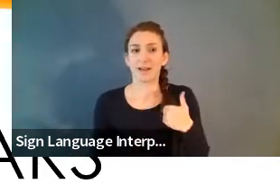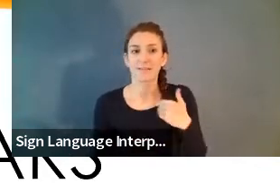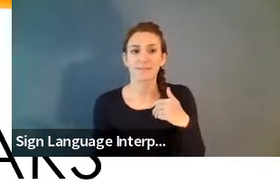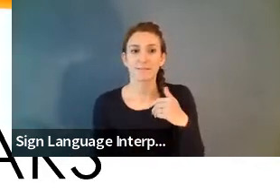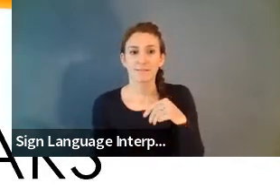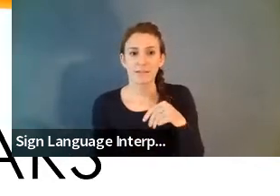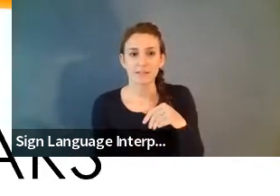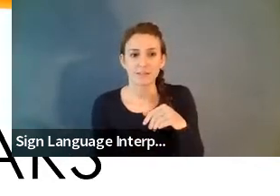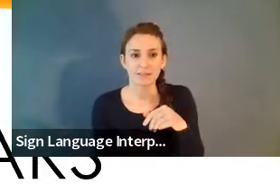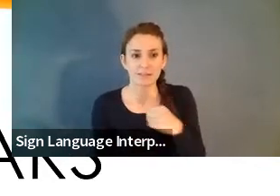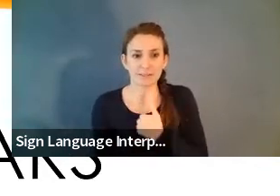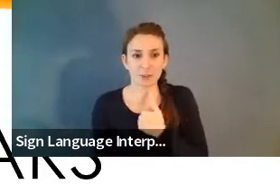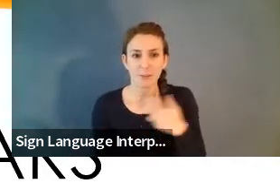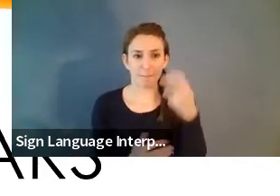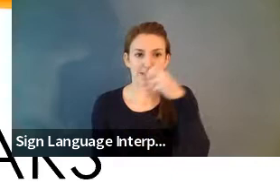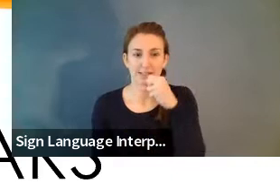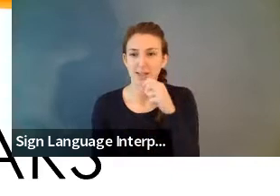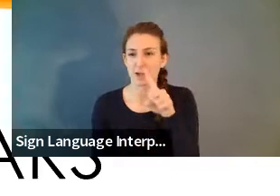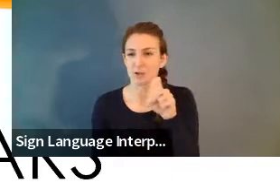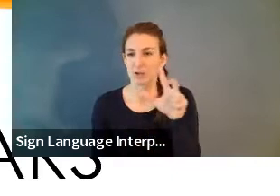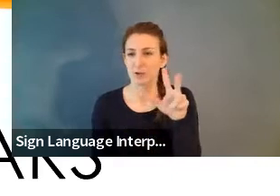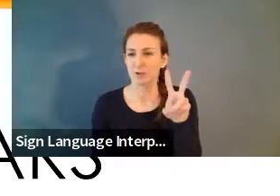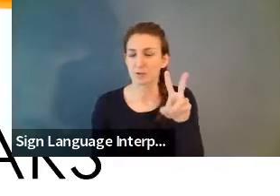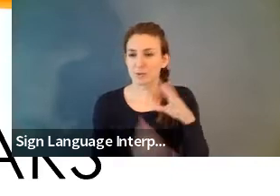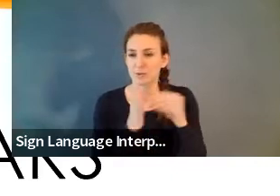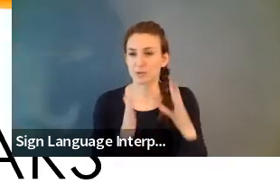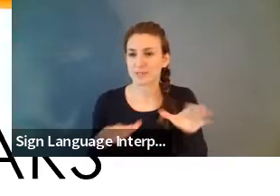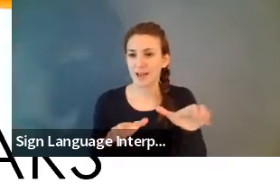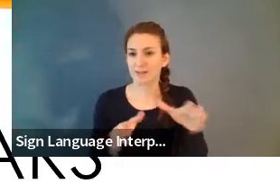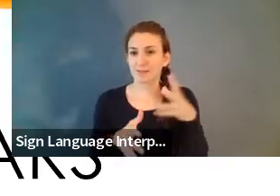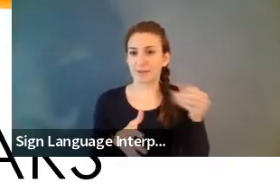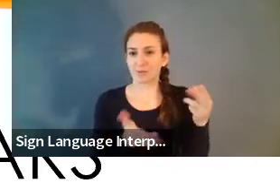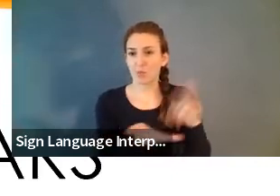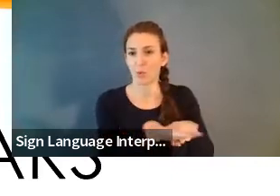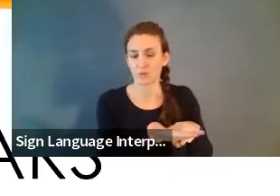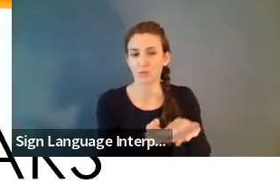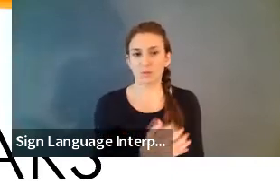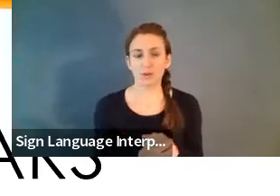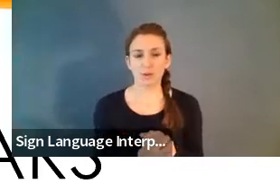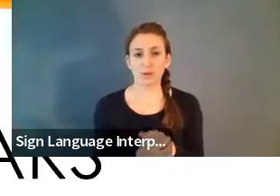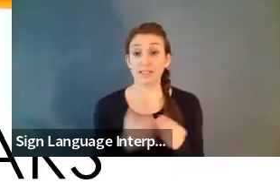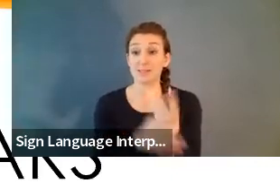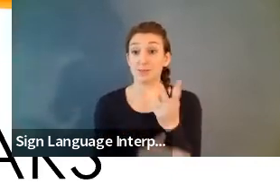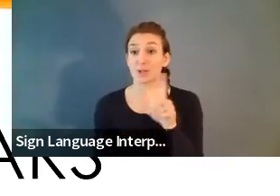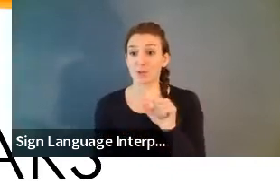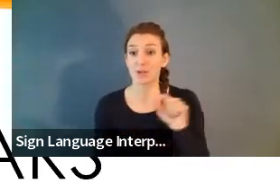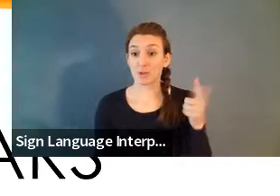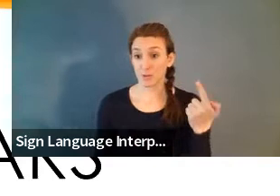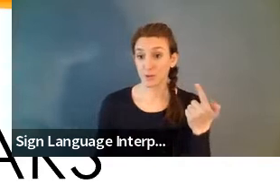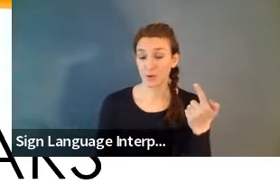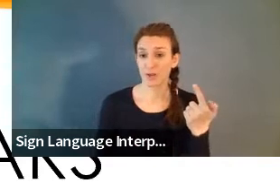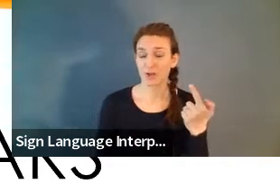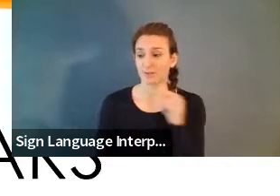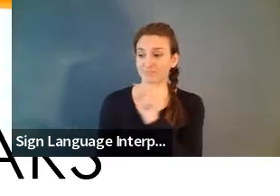enrolled. Down below, we have in spring 2021, individuals who graduated and were deemed Cal